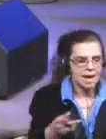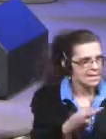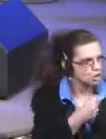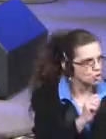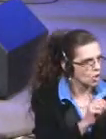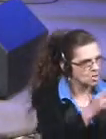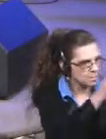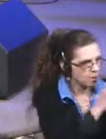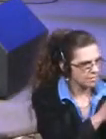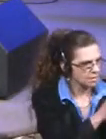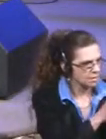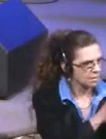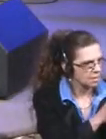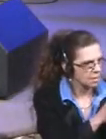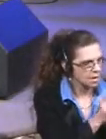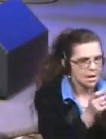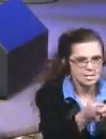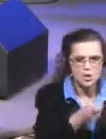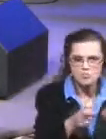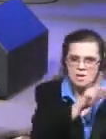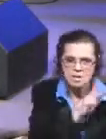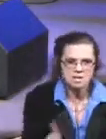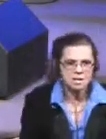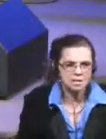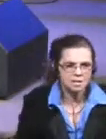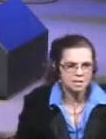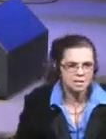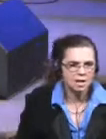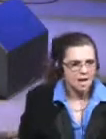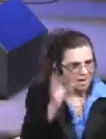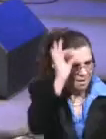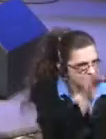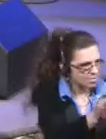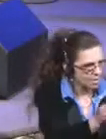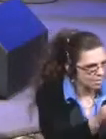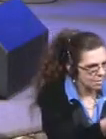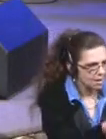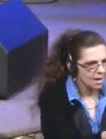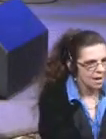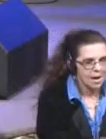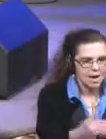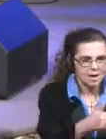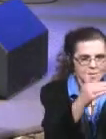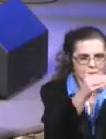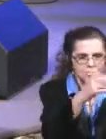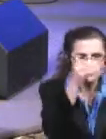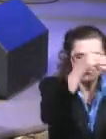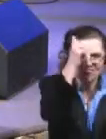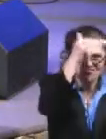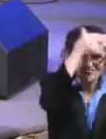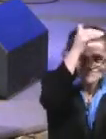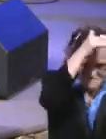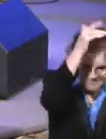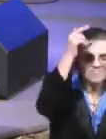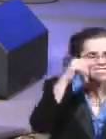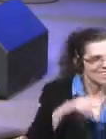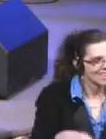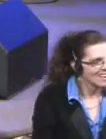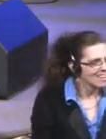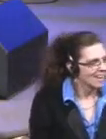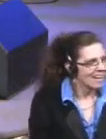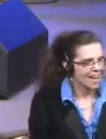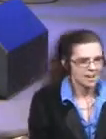prophet. In the Kings and Chronicles, he's our reigning king. In Ezra, he's our faithful scribe. In Nehemiah, he's a rebuilder of broken down walls and human life. In Esther,